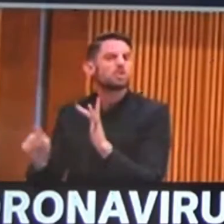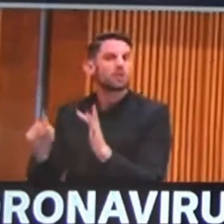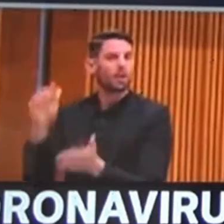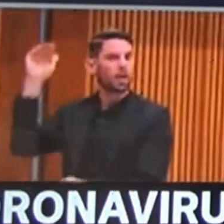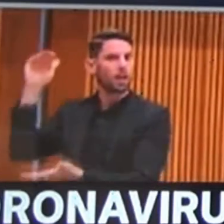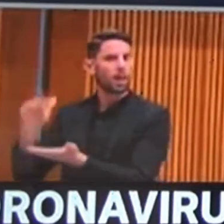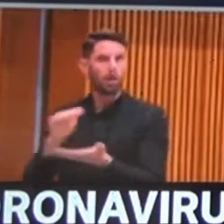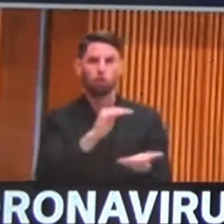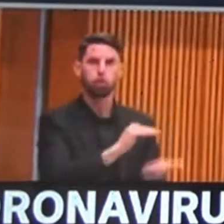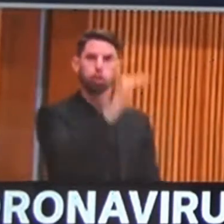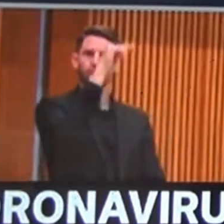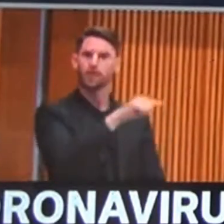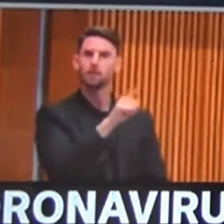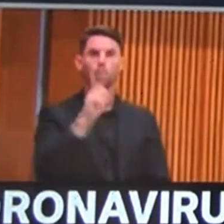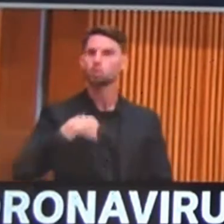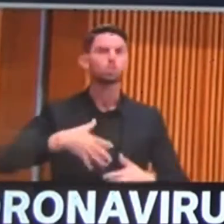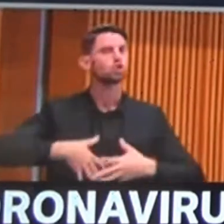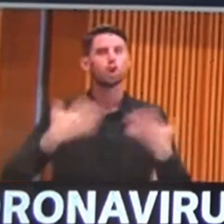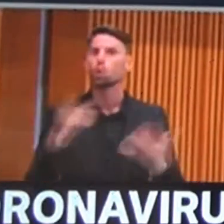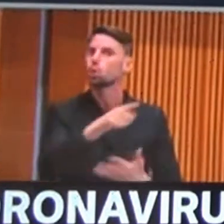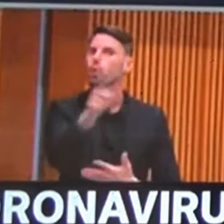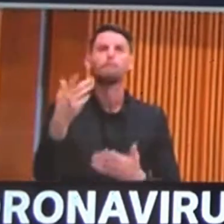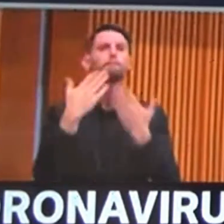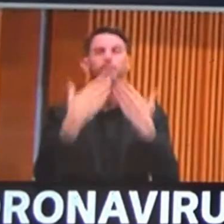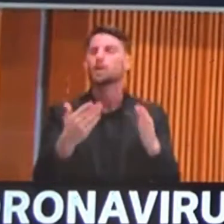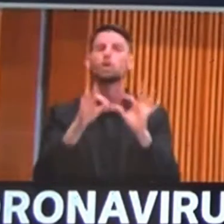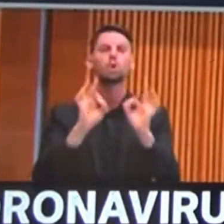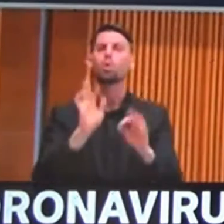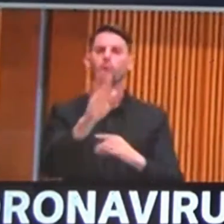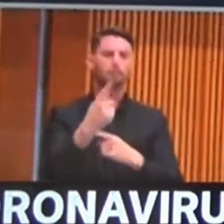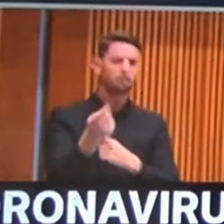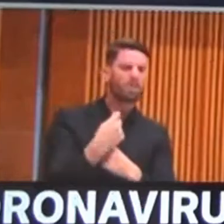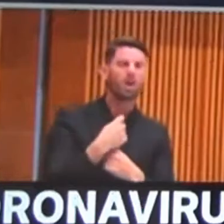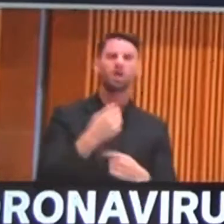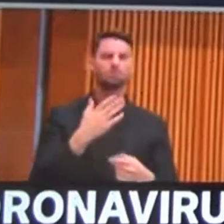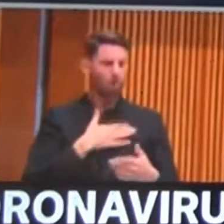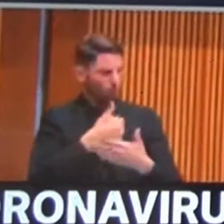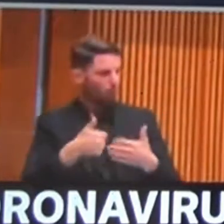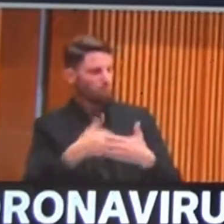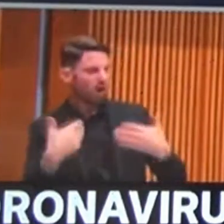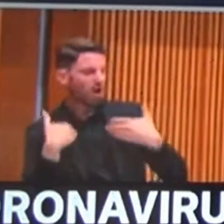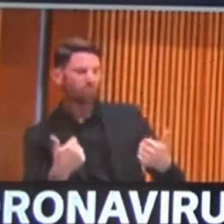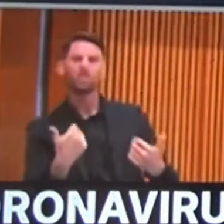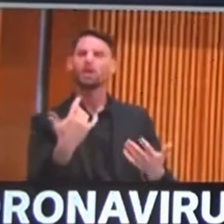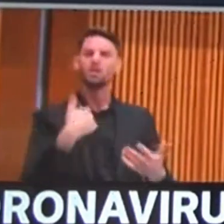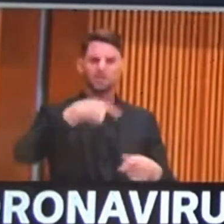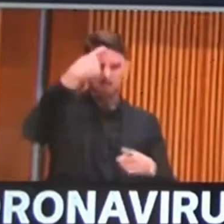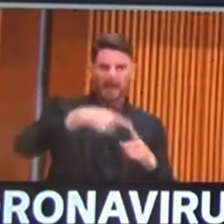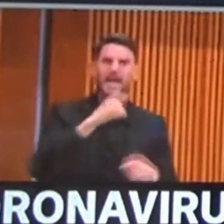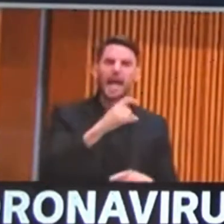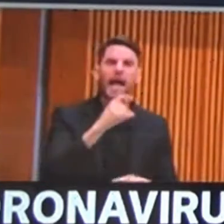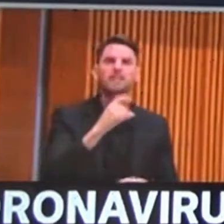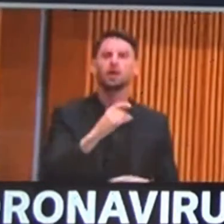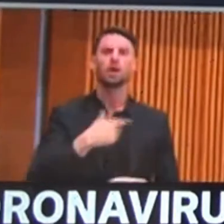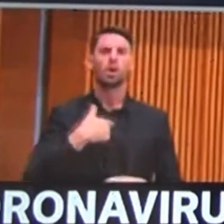in Australia continues to receive the health care which they would normally be receiving at this time. If you have an